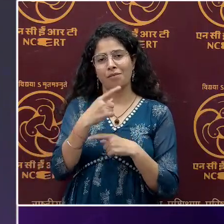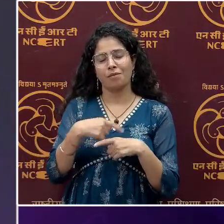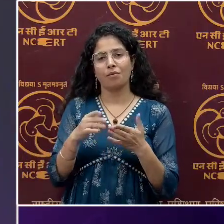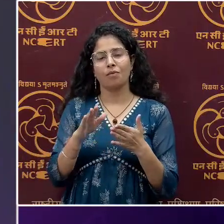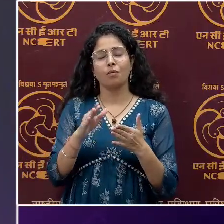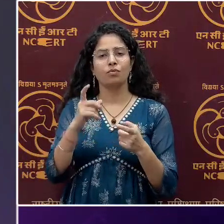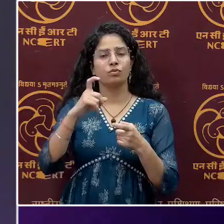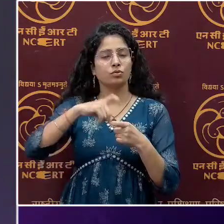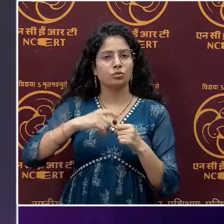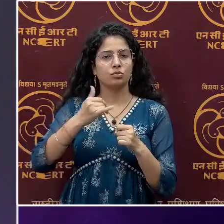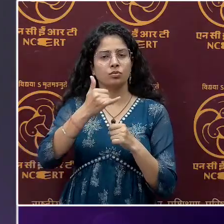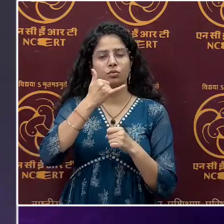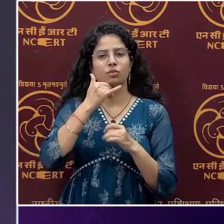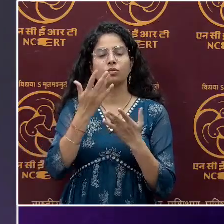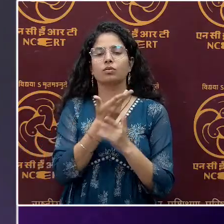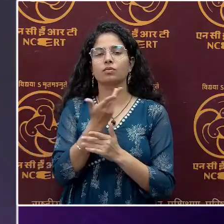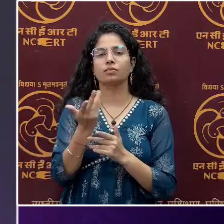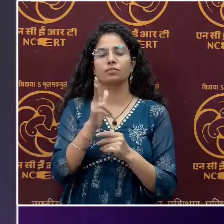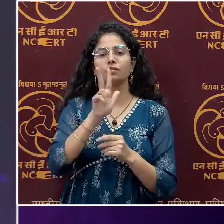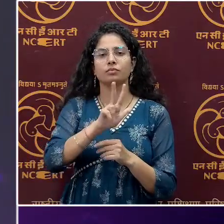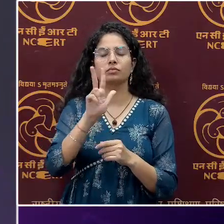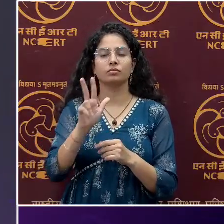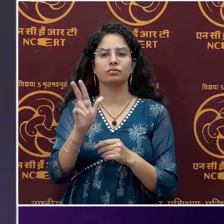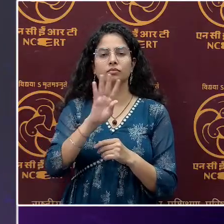us a call on